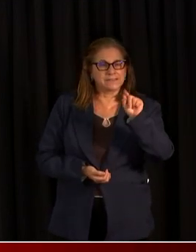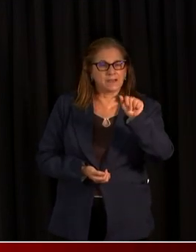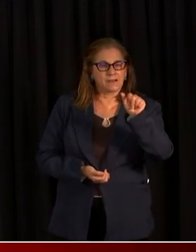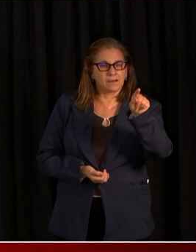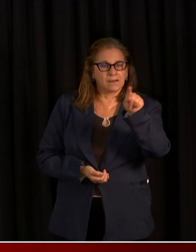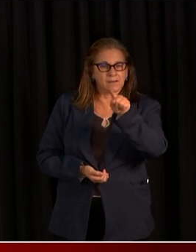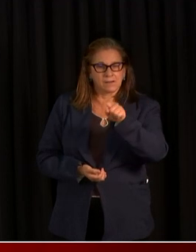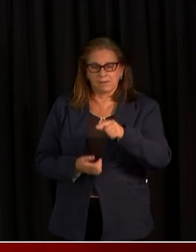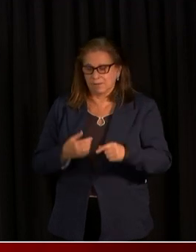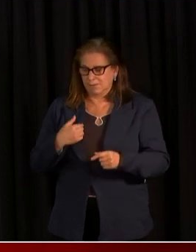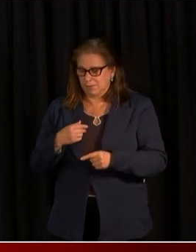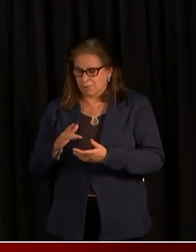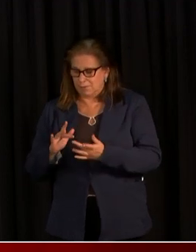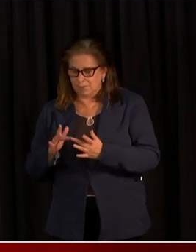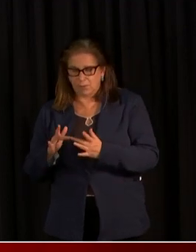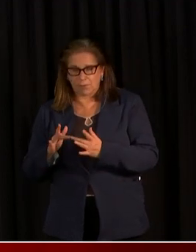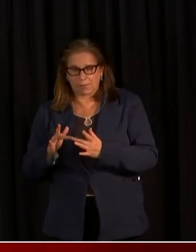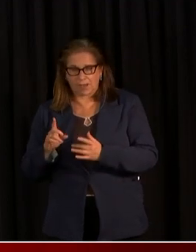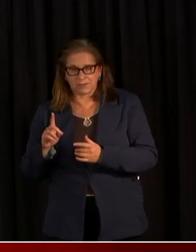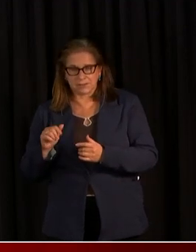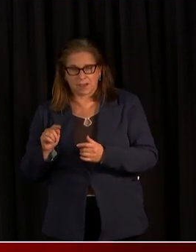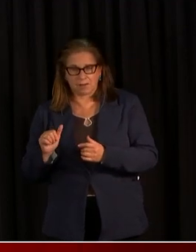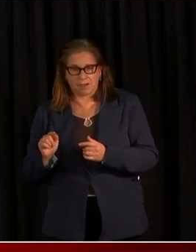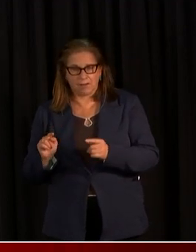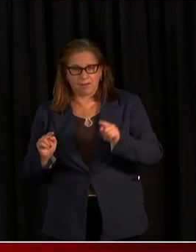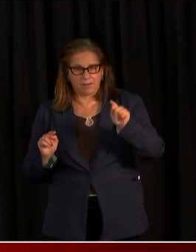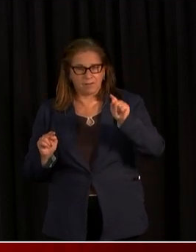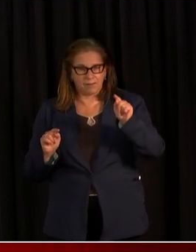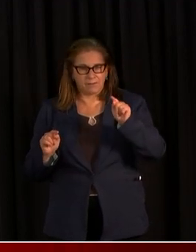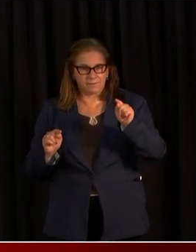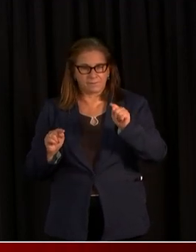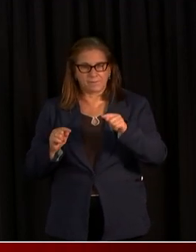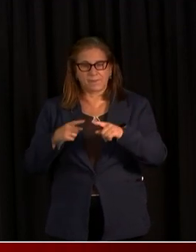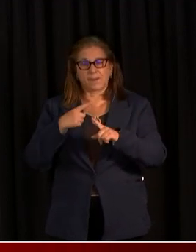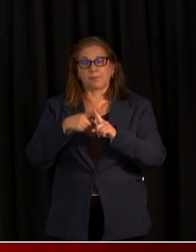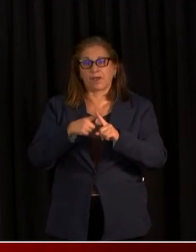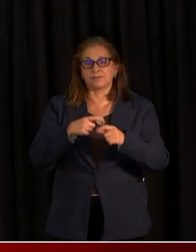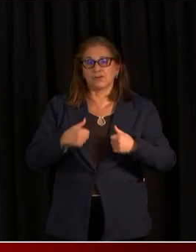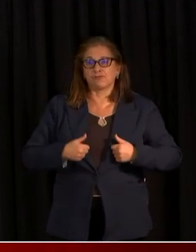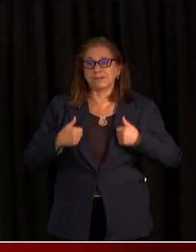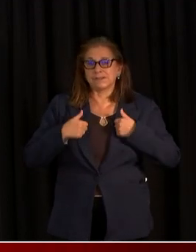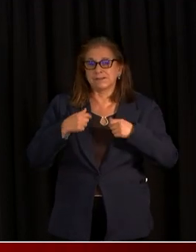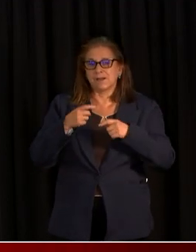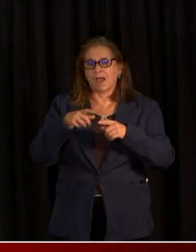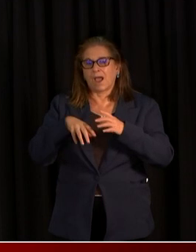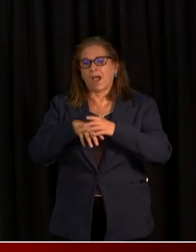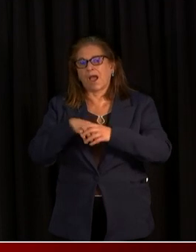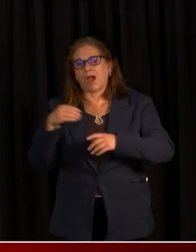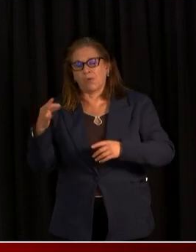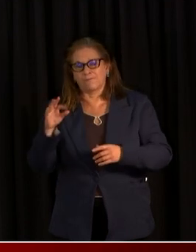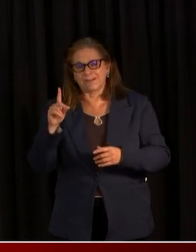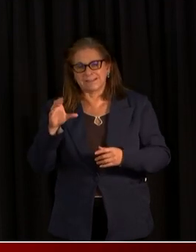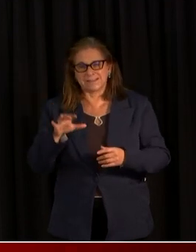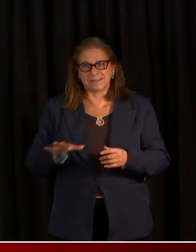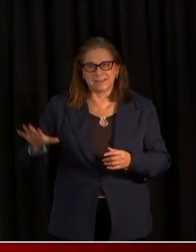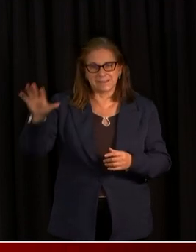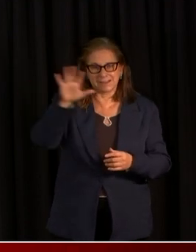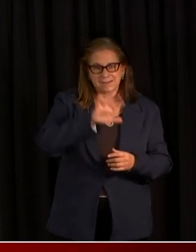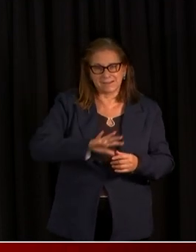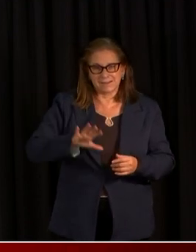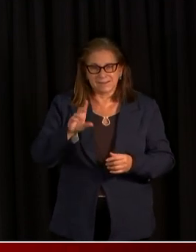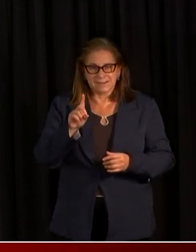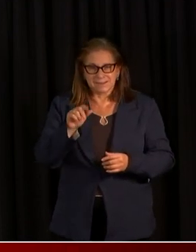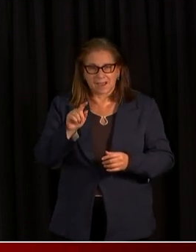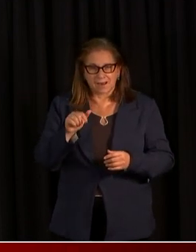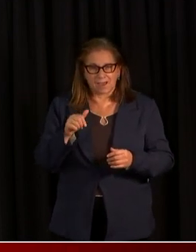our website is inclusive of residents outside of the district. So when we have people hospitalized in DC hospitals,